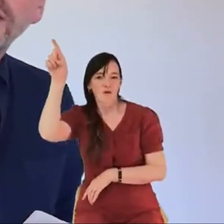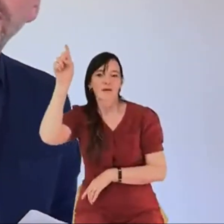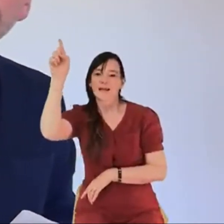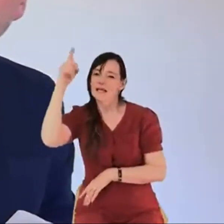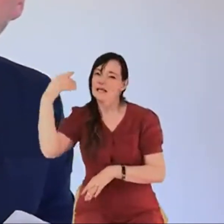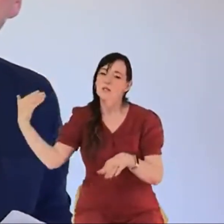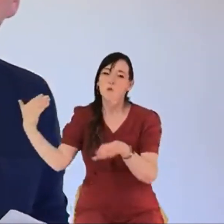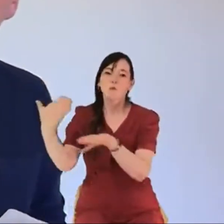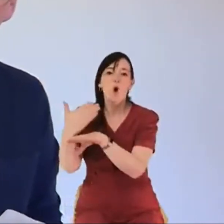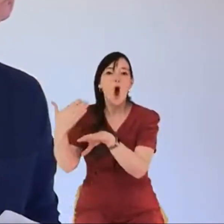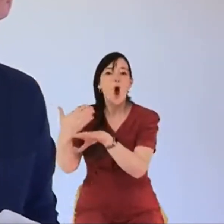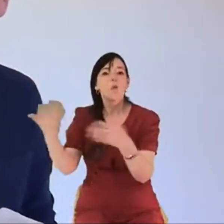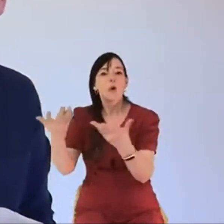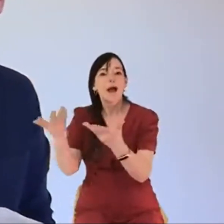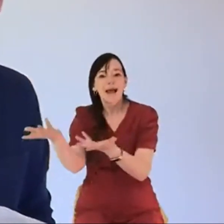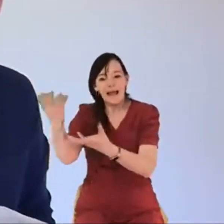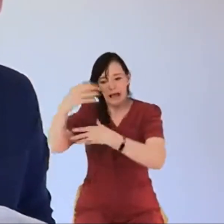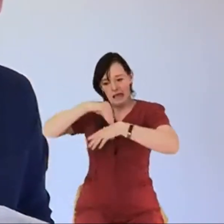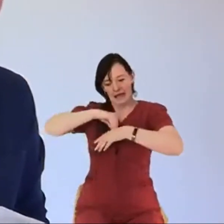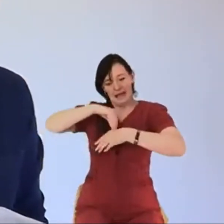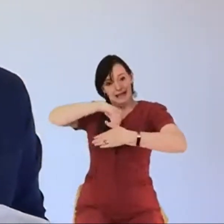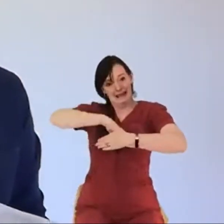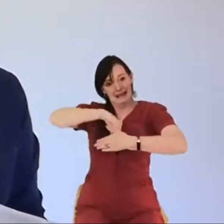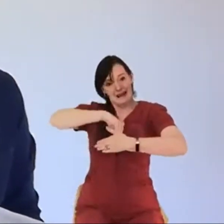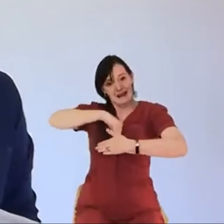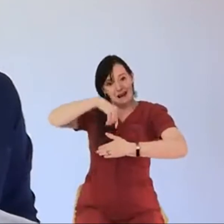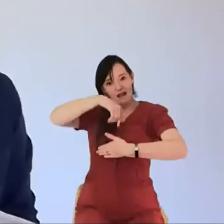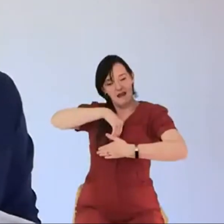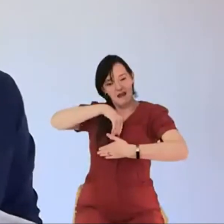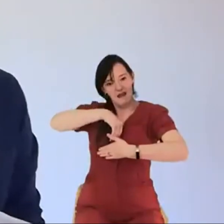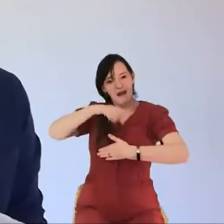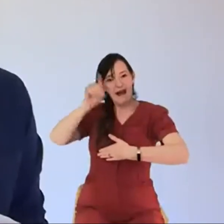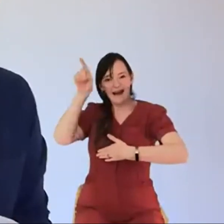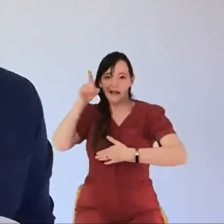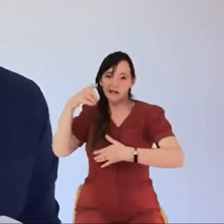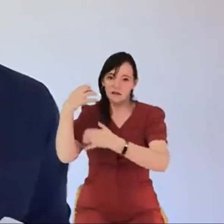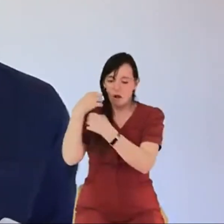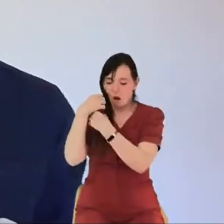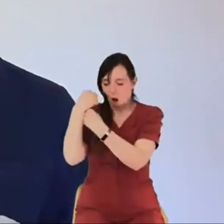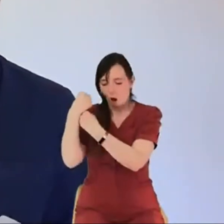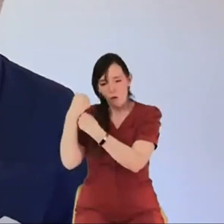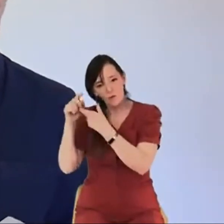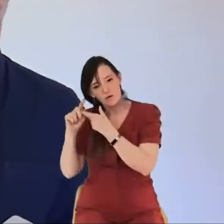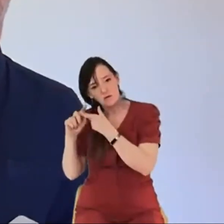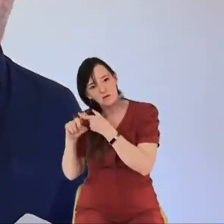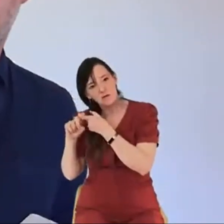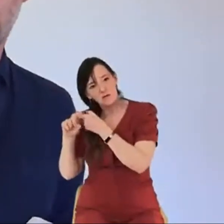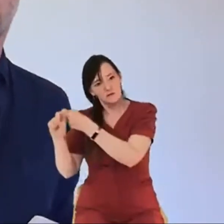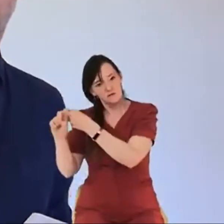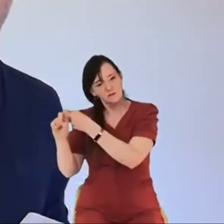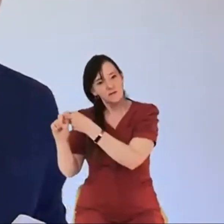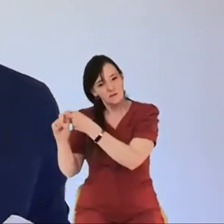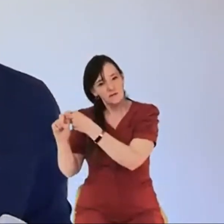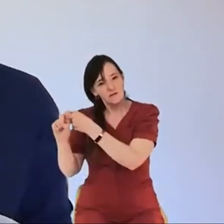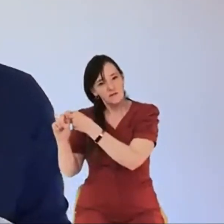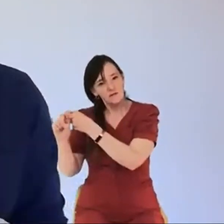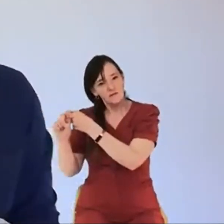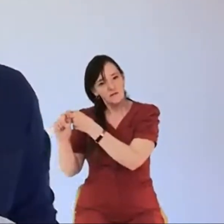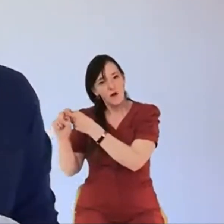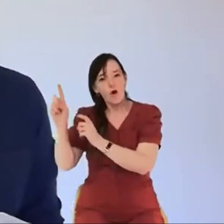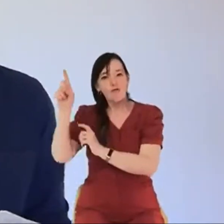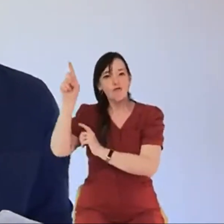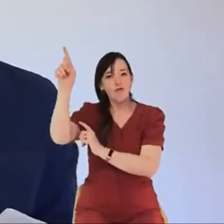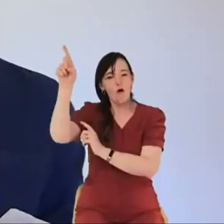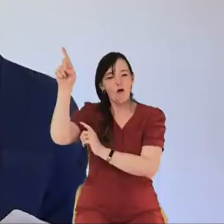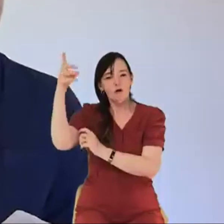is at work in you and he has got hold of you god has got